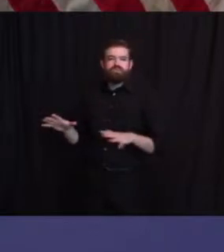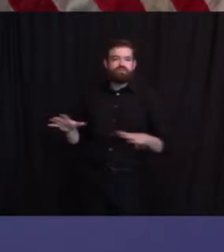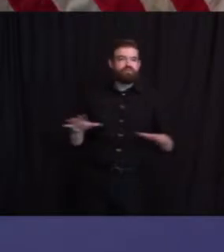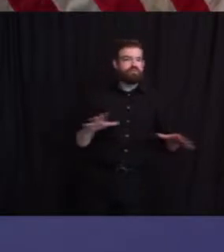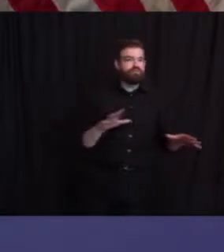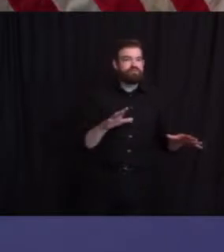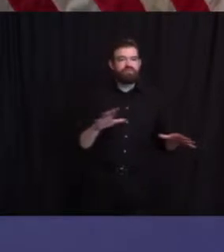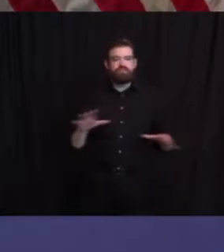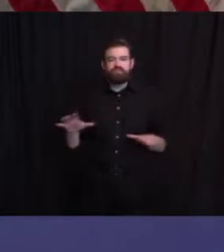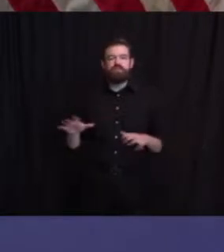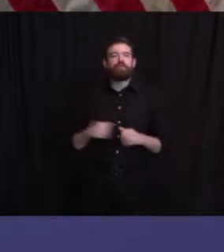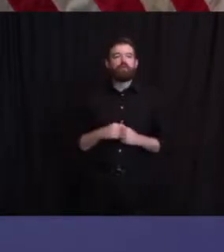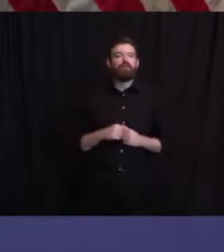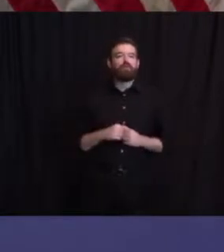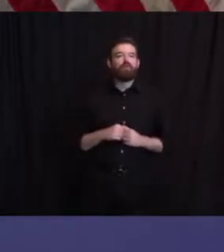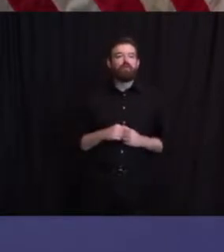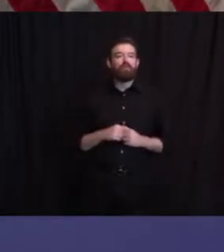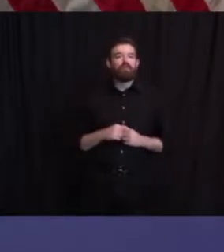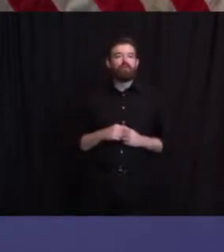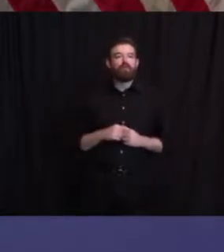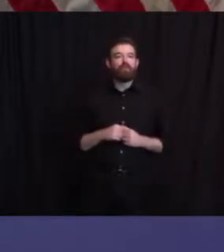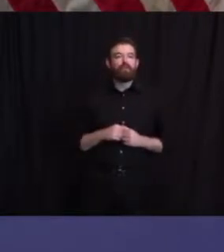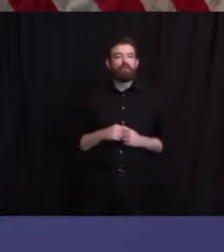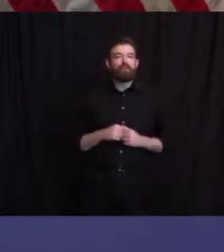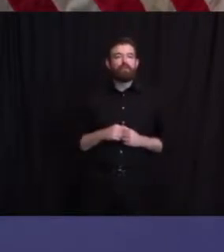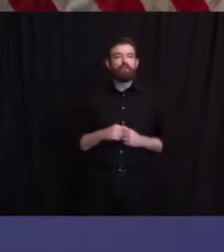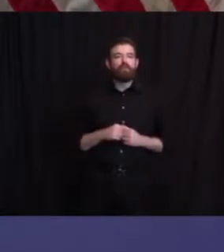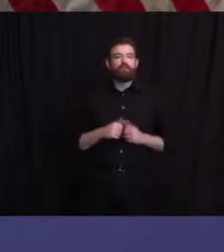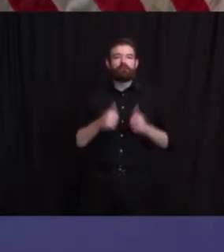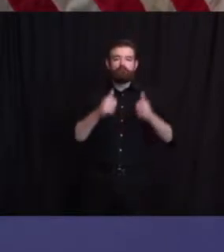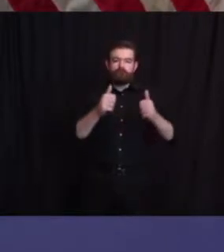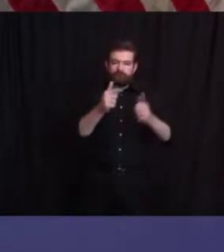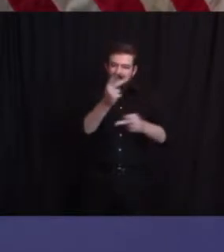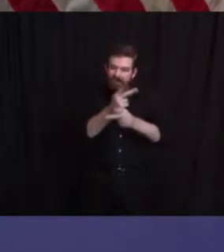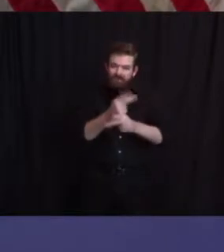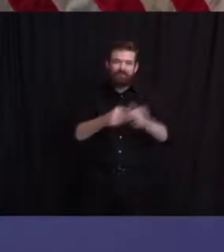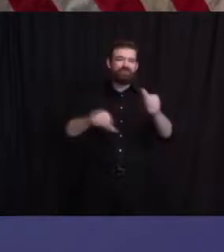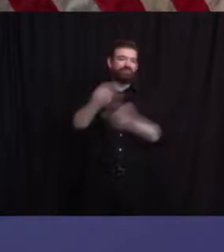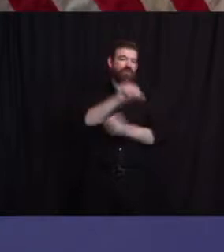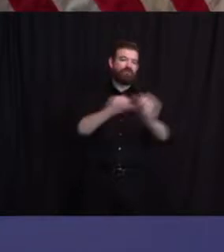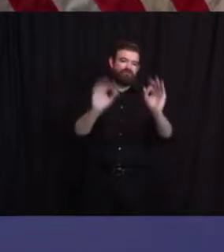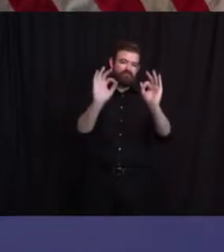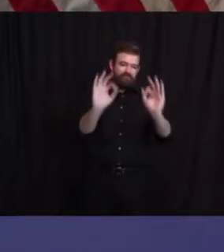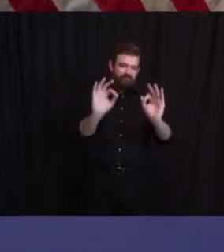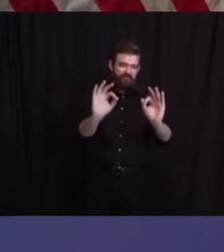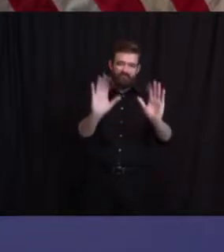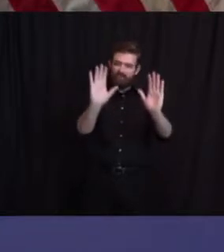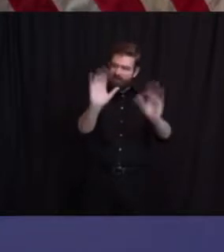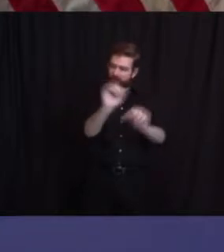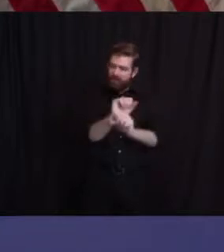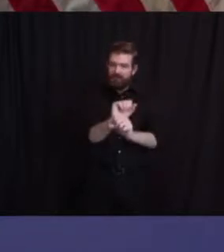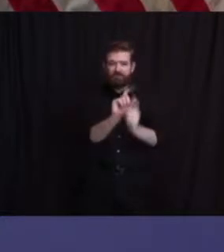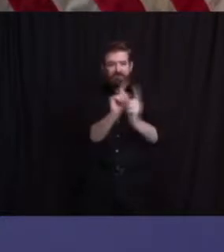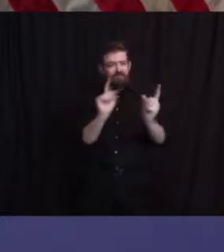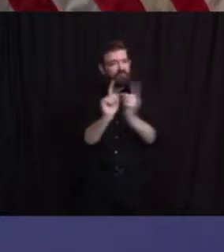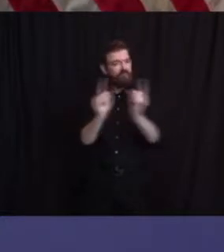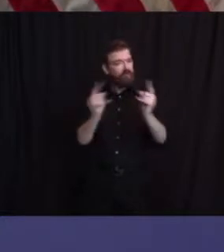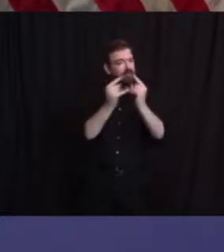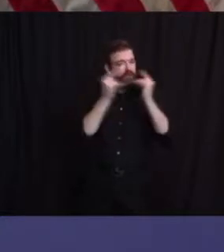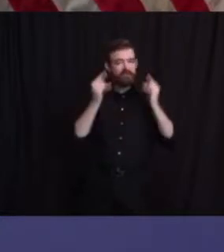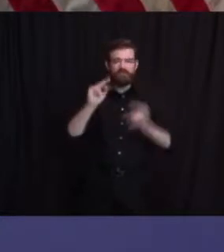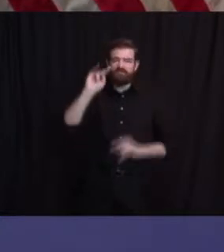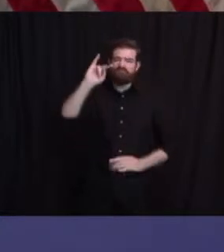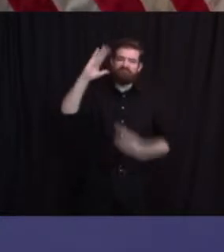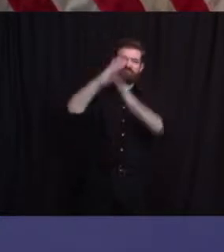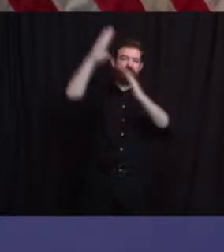normal. Please be good to them, be good to each other. Keep doing the great work you're doing, folks, because no state is doing it like New Jersey's doing it. God bless you